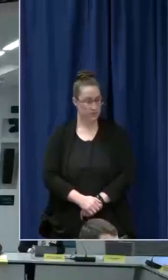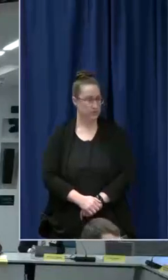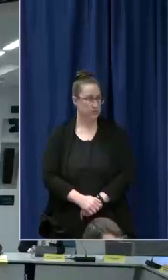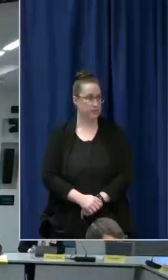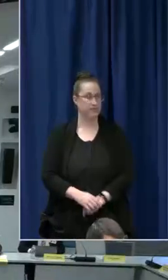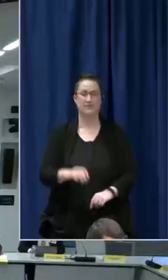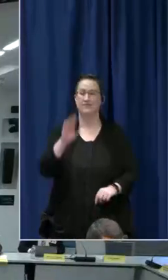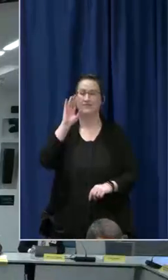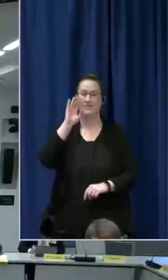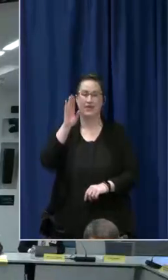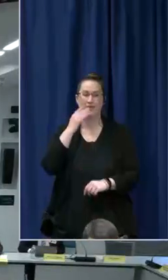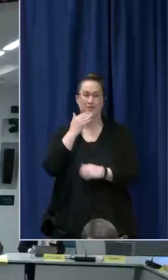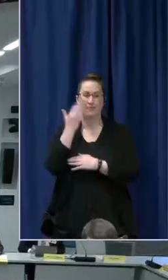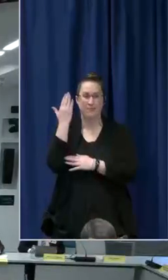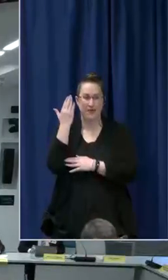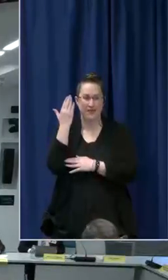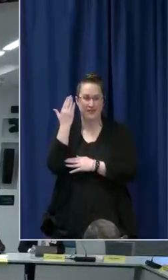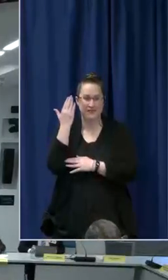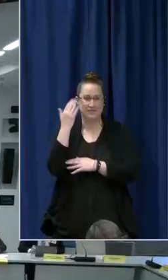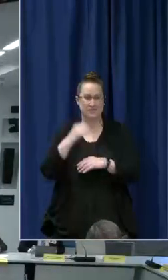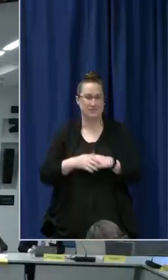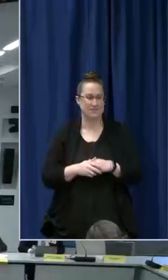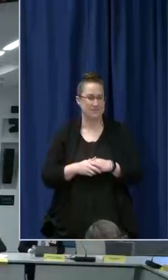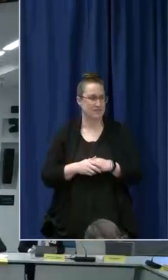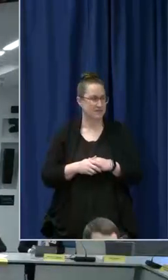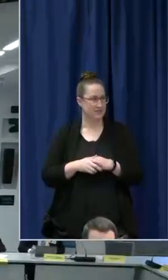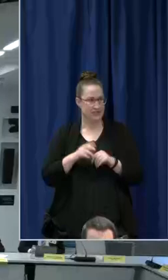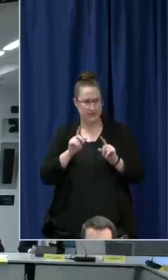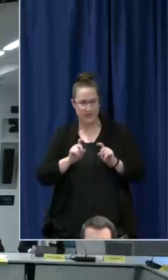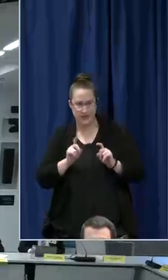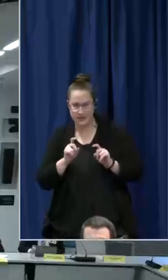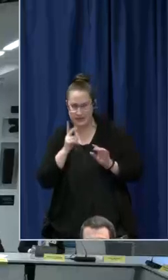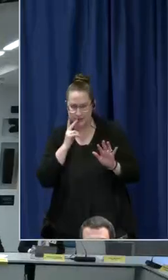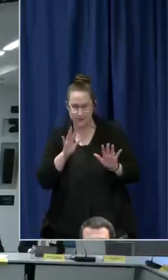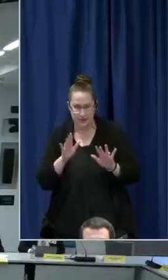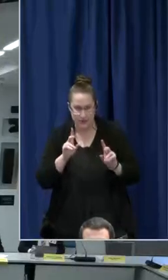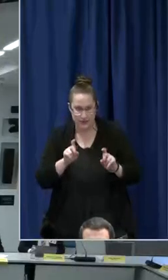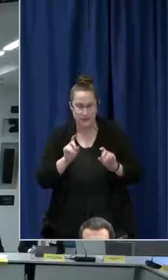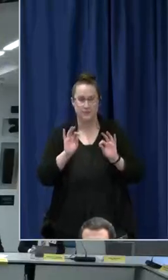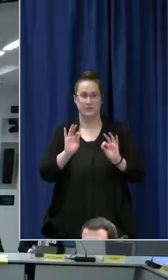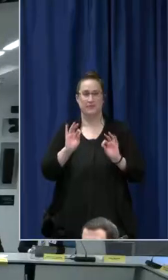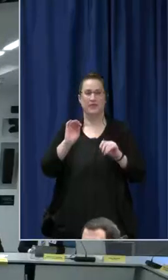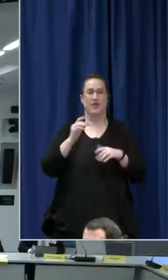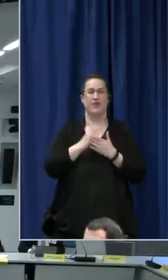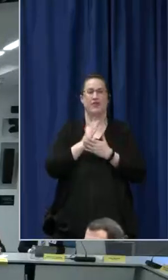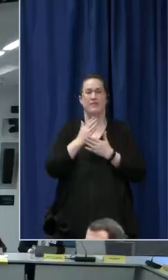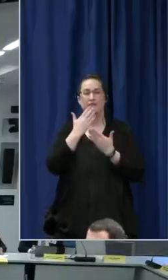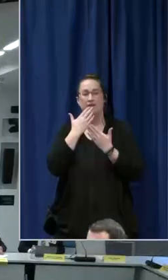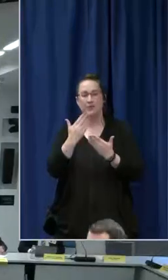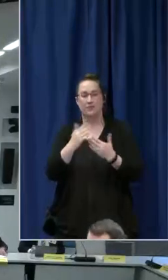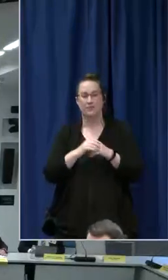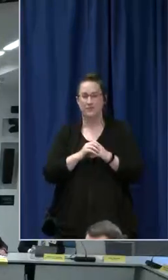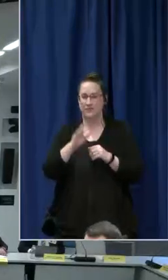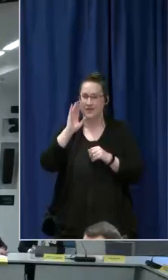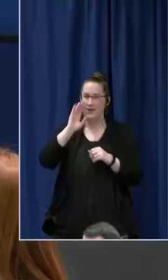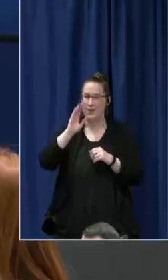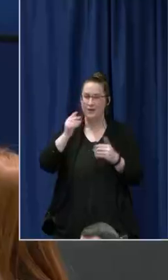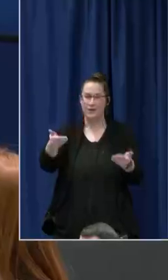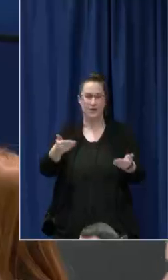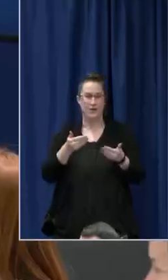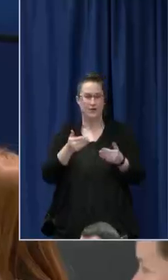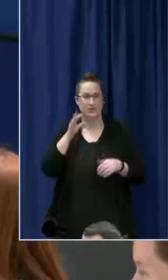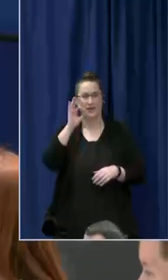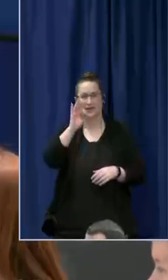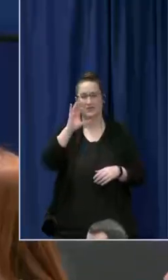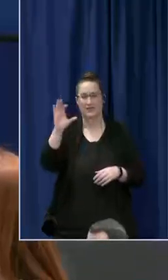Good morning, everyone. Good morning. Let's see if I'm good. I think I am. All right. Thank you. Welcome to the FCC.